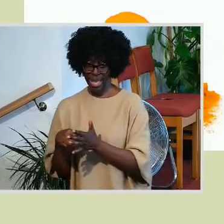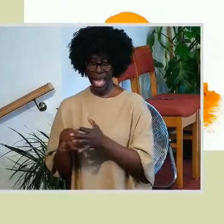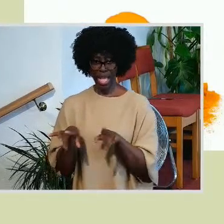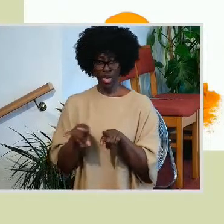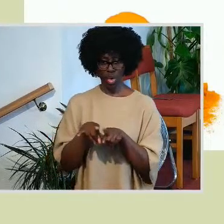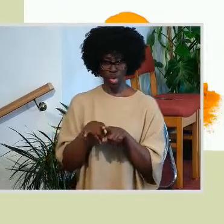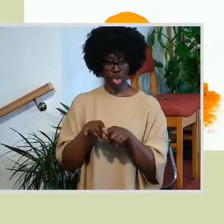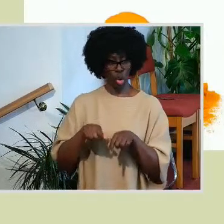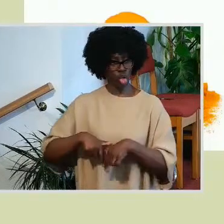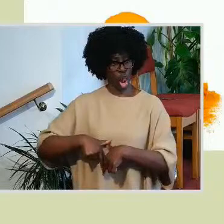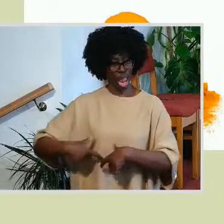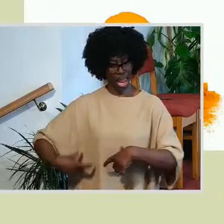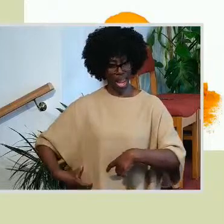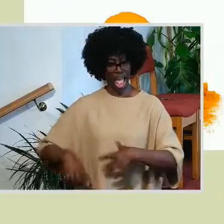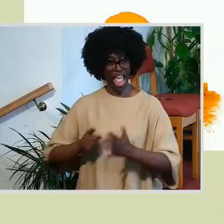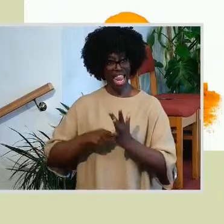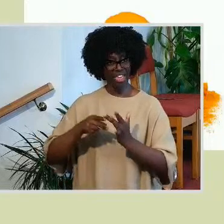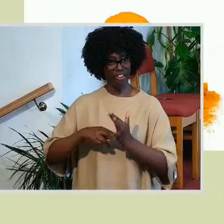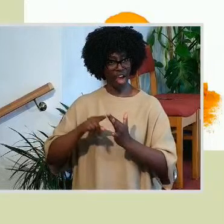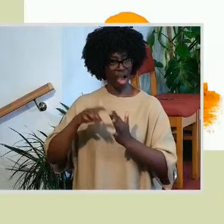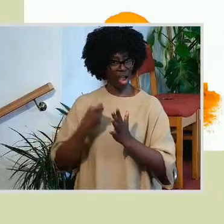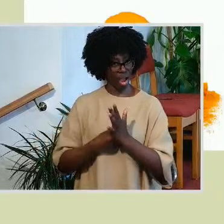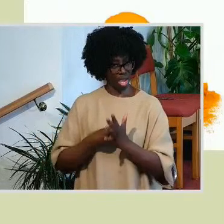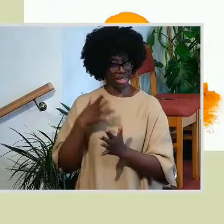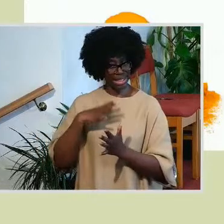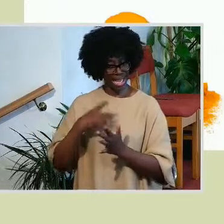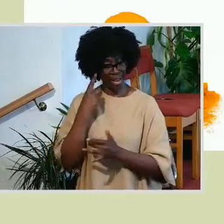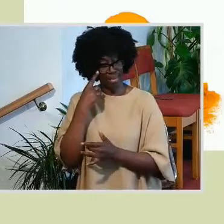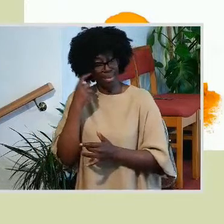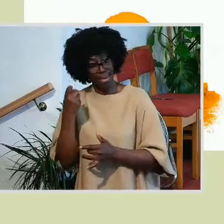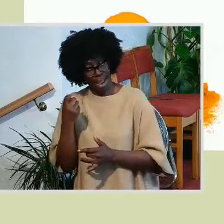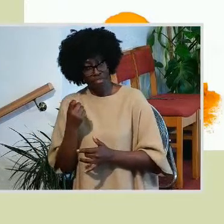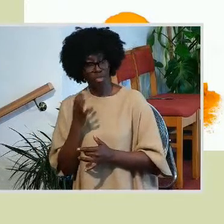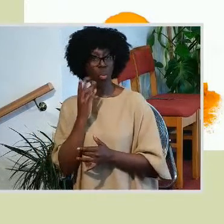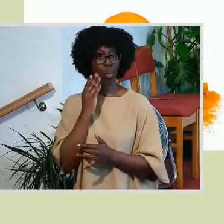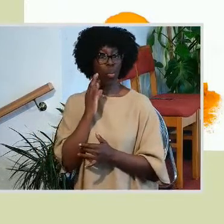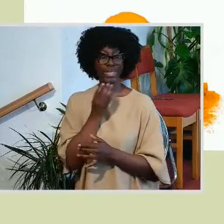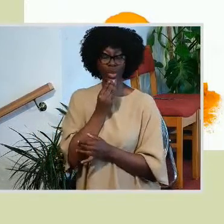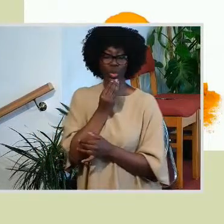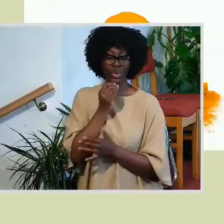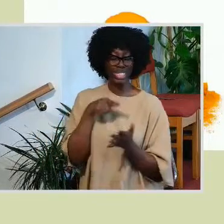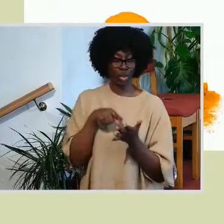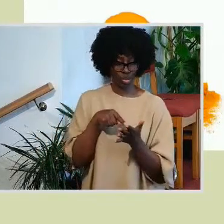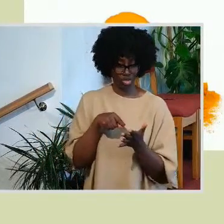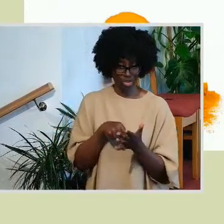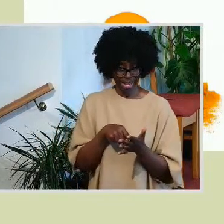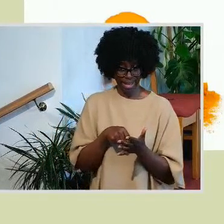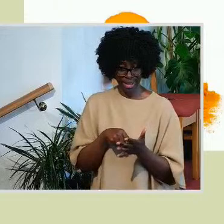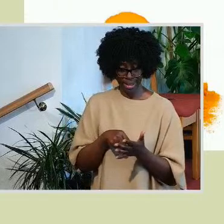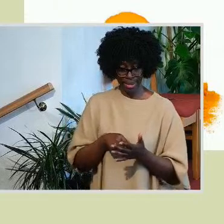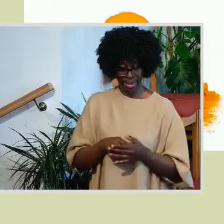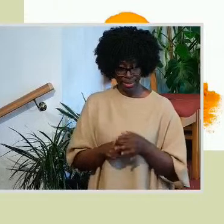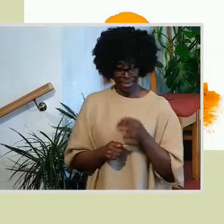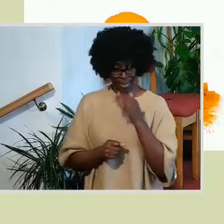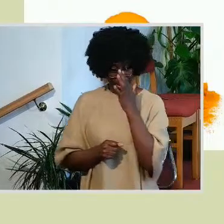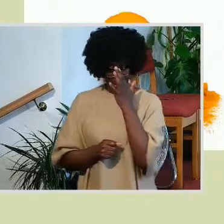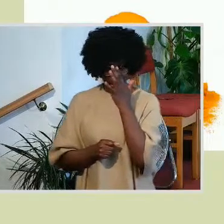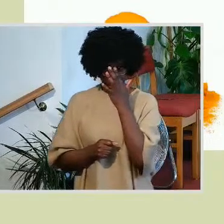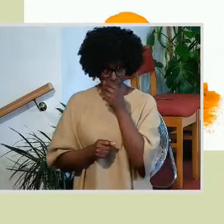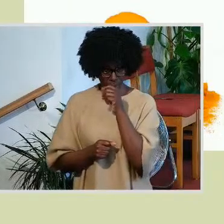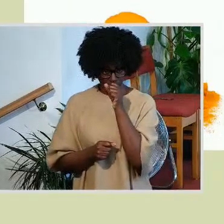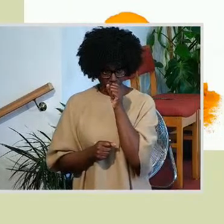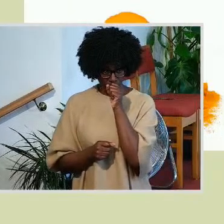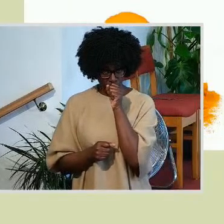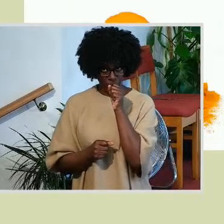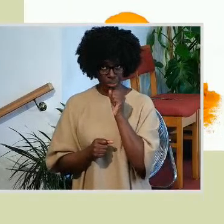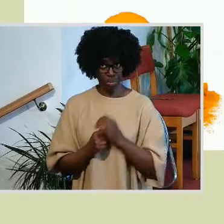liver if you're taking it at very high doses. So this is something more like, let's watch the space and see what we find out later on.